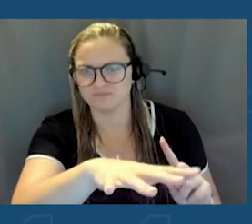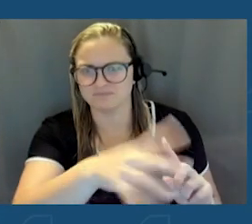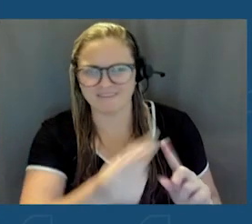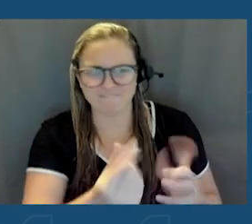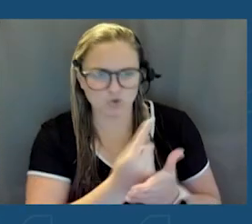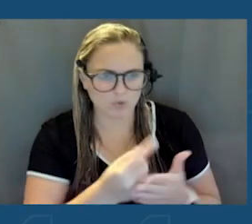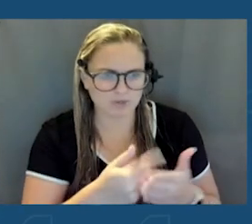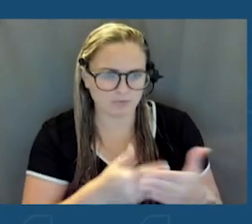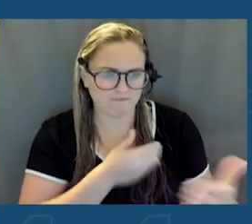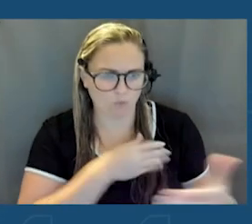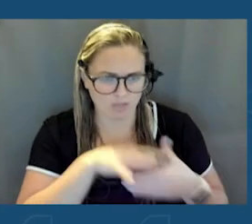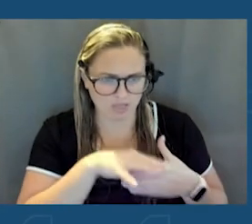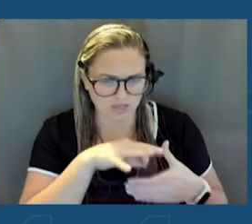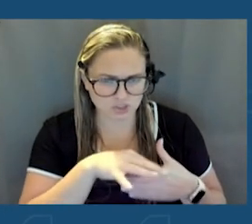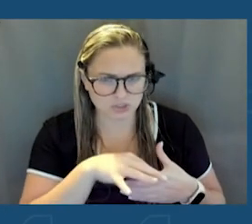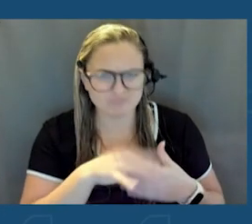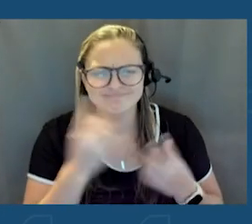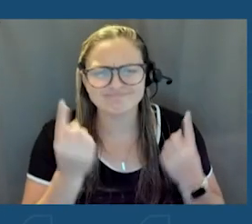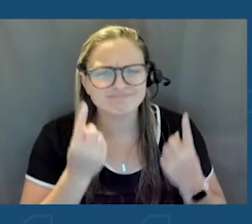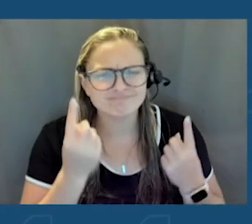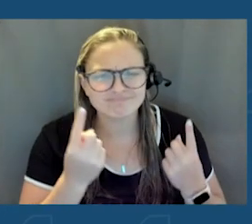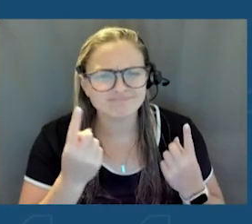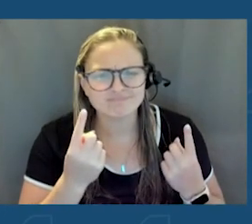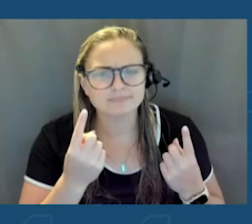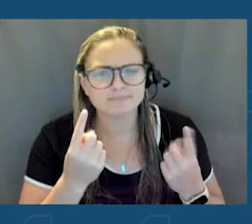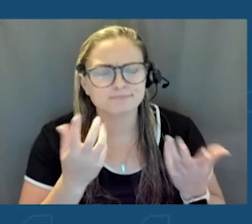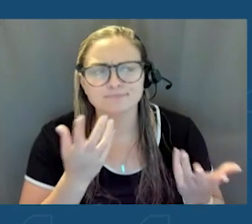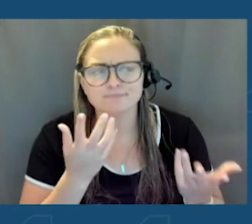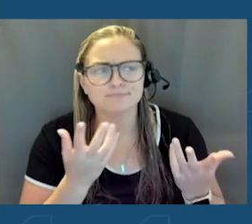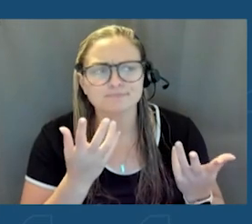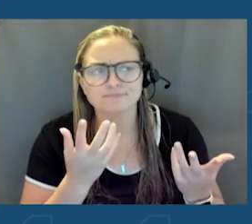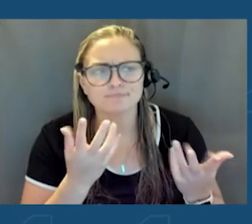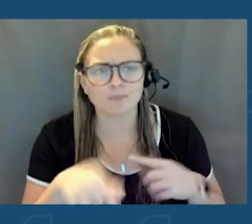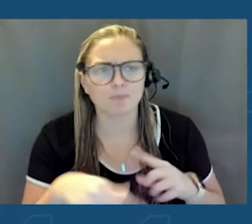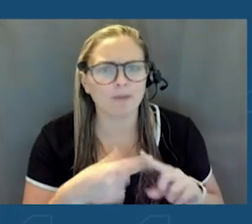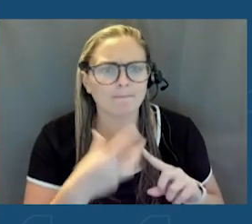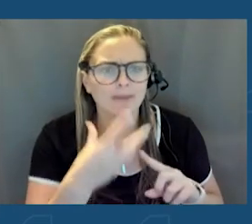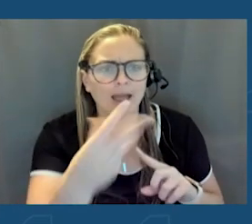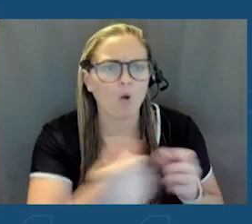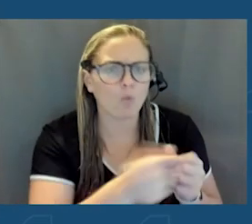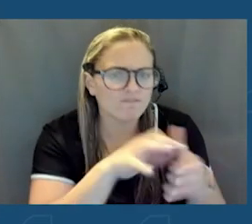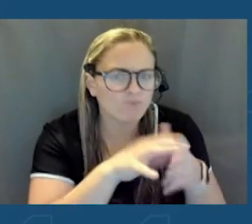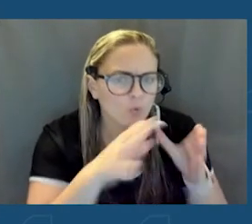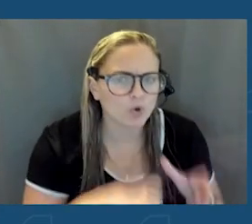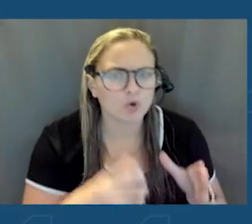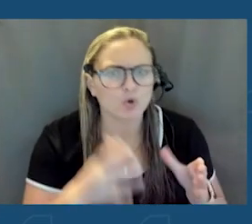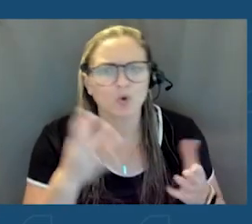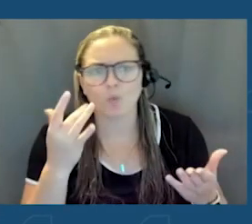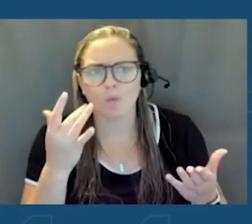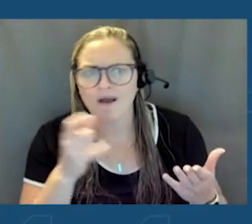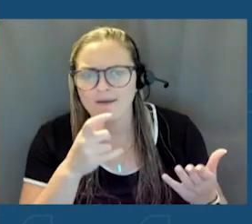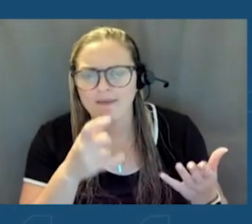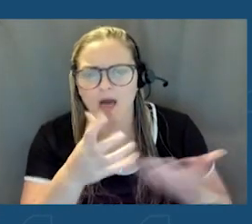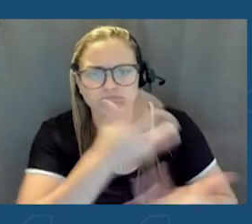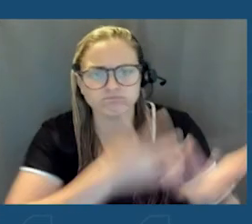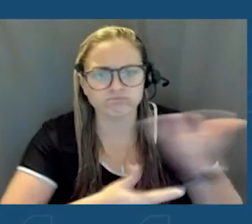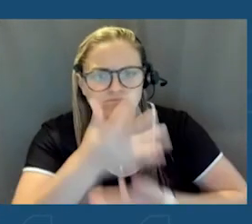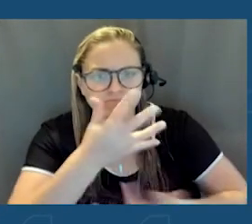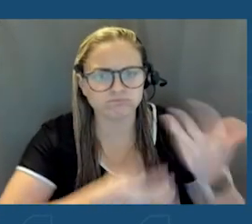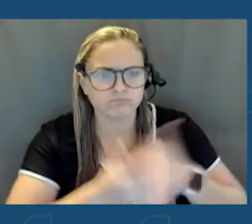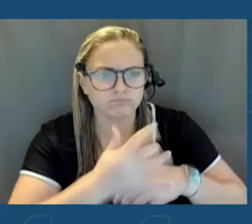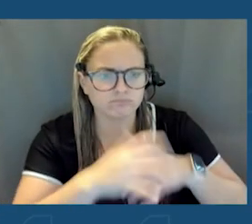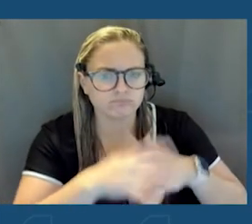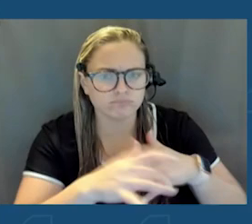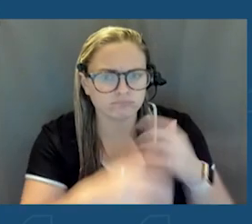the election, I'm wondering, what is your thinking about being out with voters, and why haven't you been kind of availing yourself of every